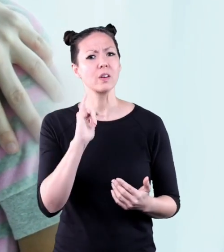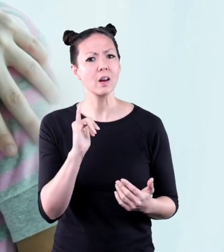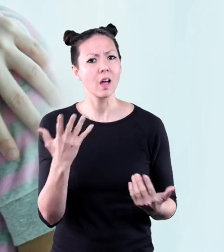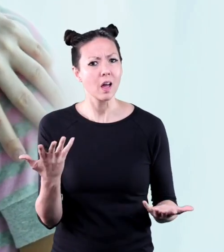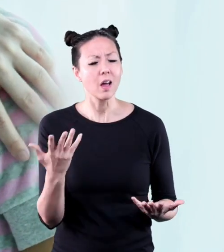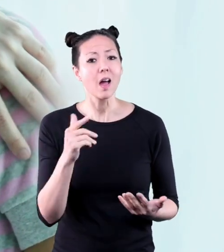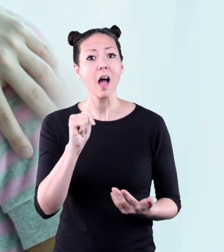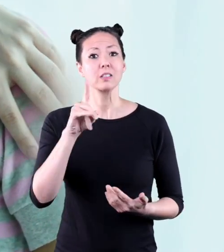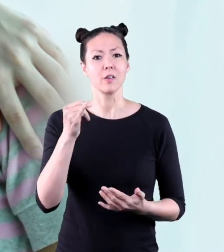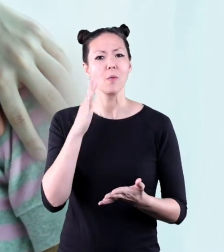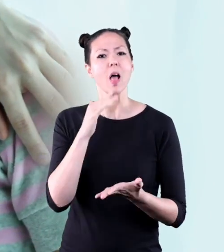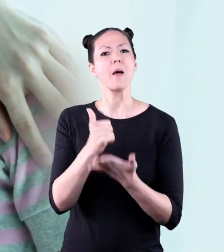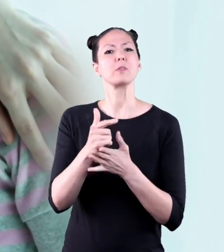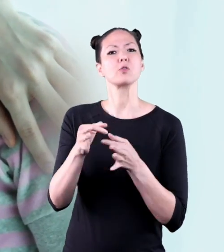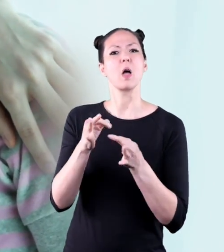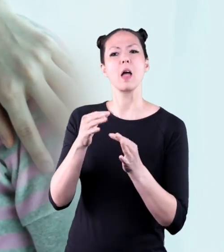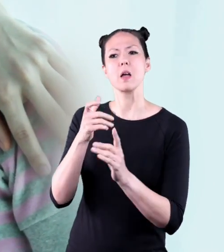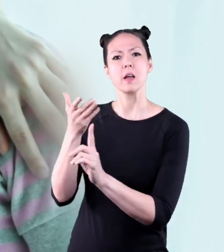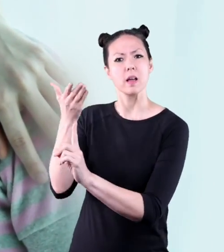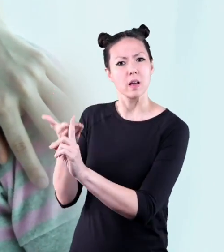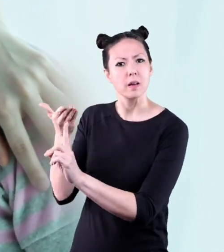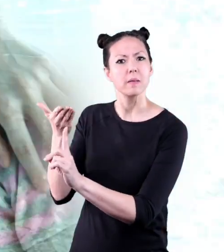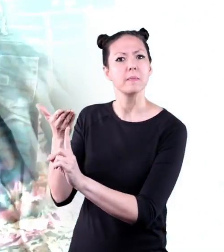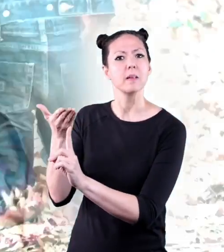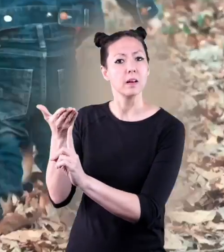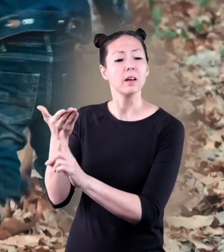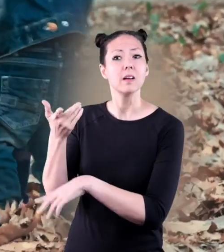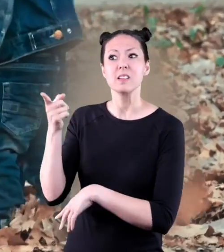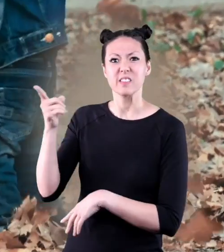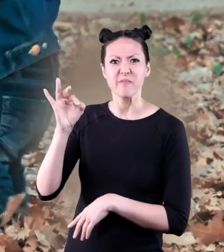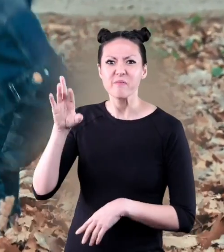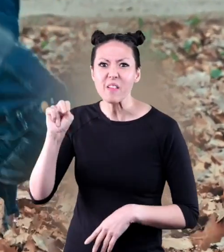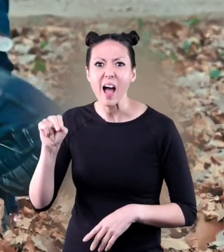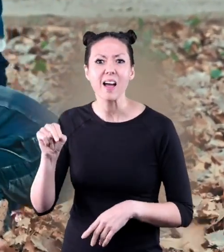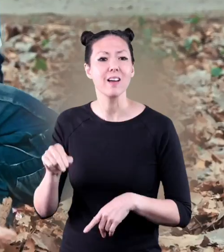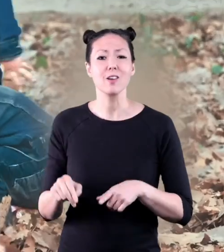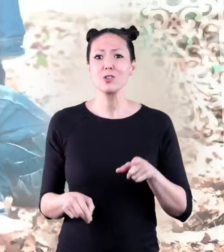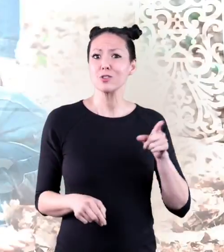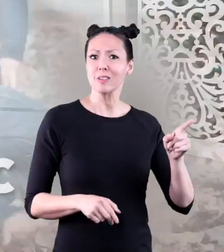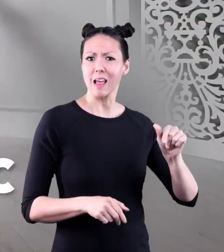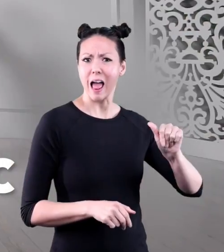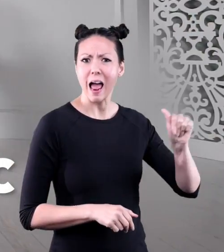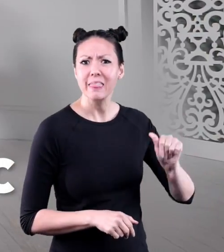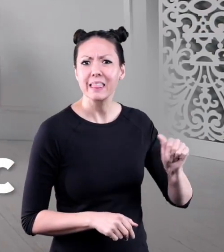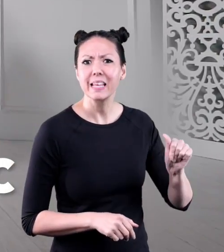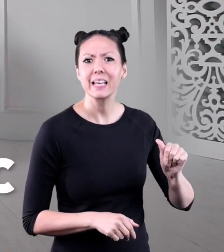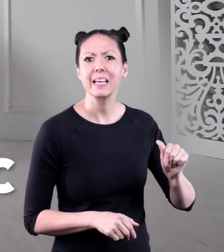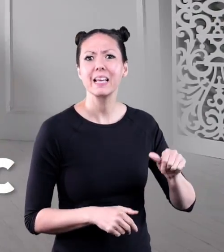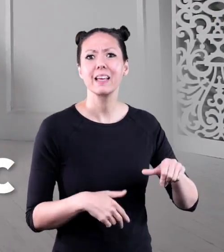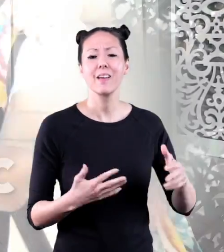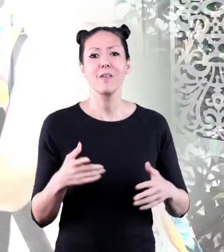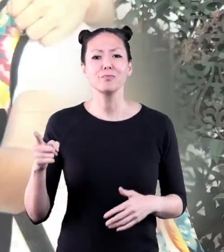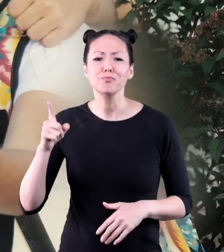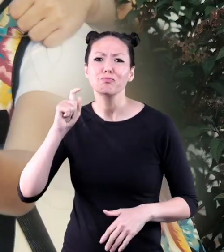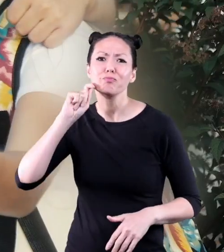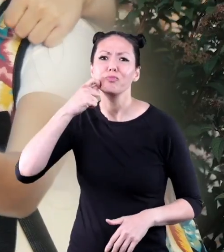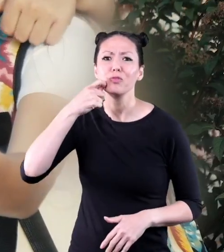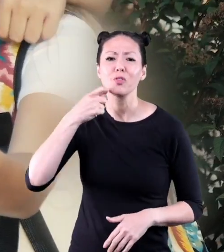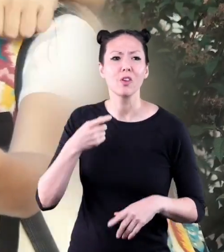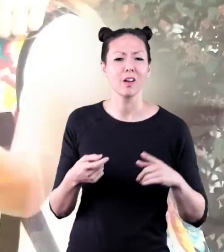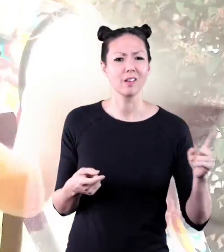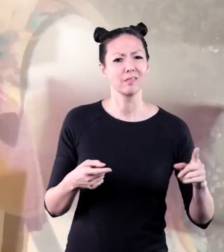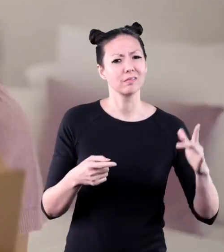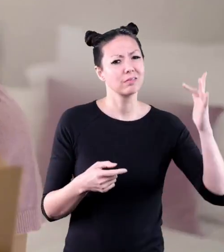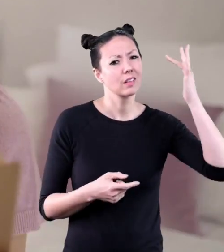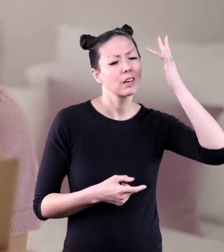like, you'd need an adjective to describe him or her. As in, he's fun, or she's athletic. He's